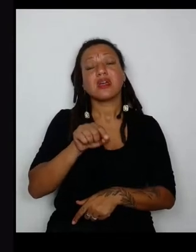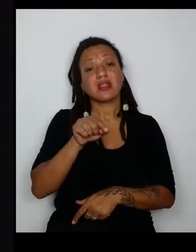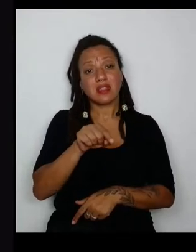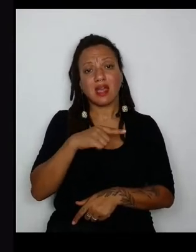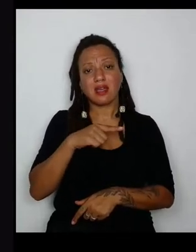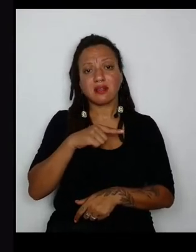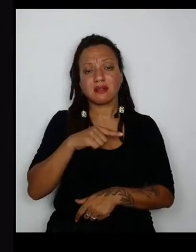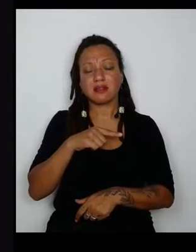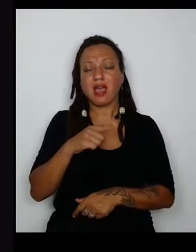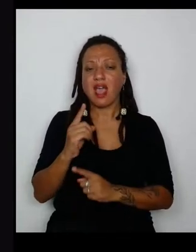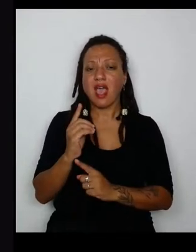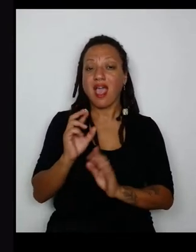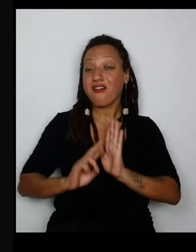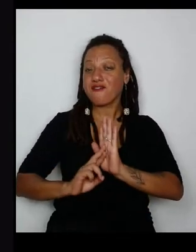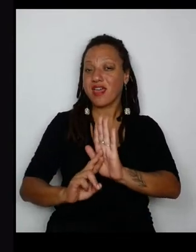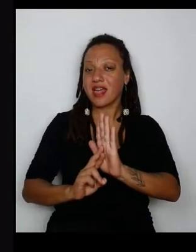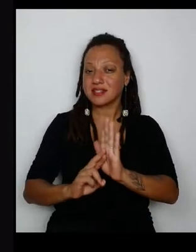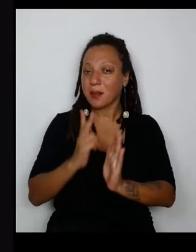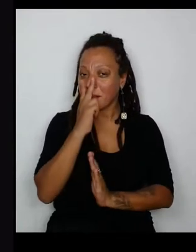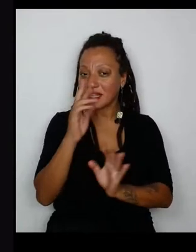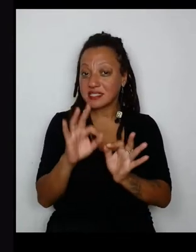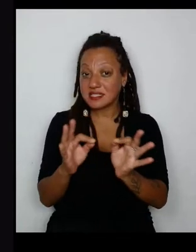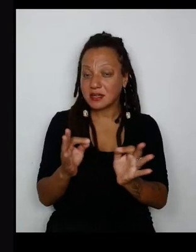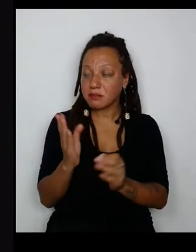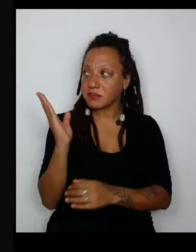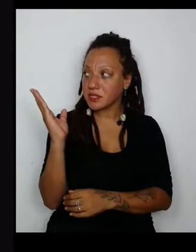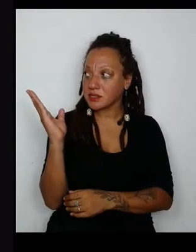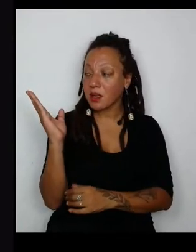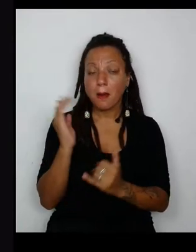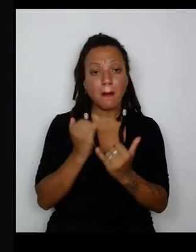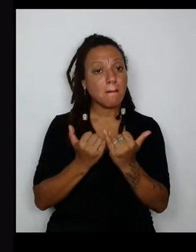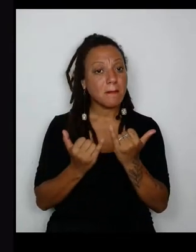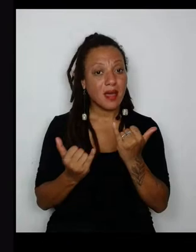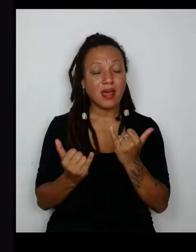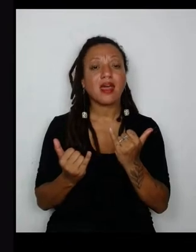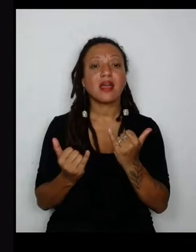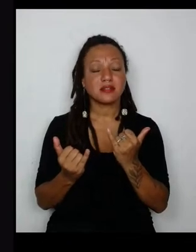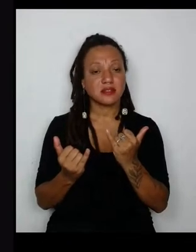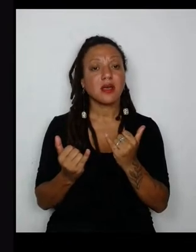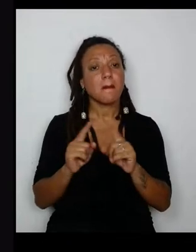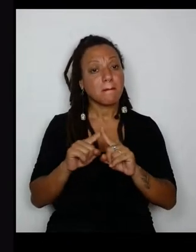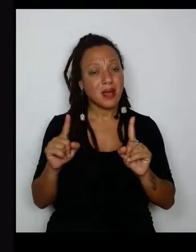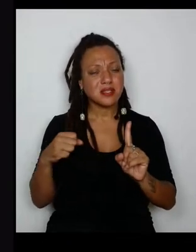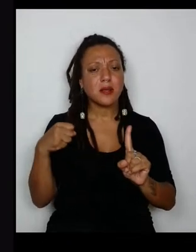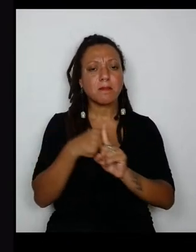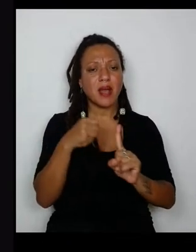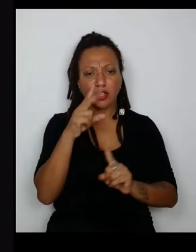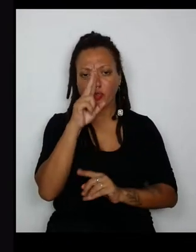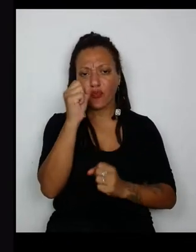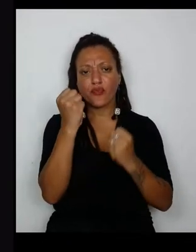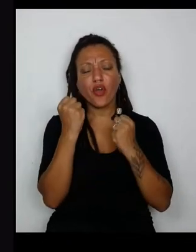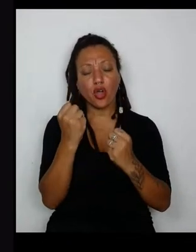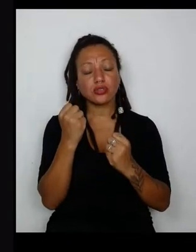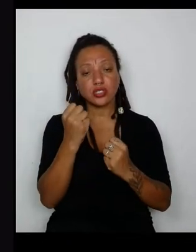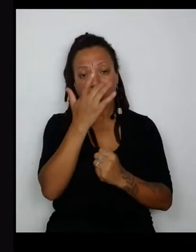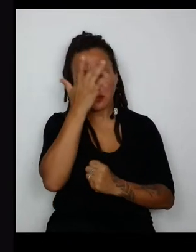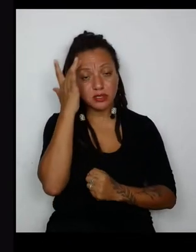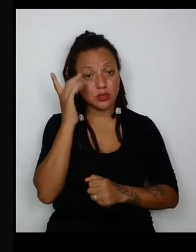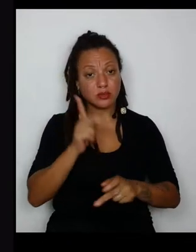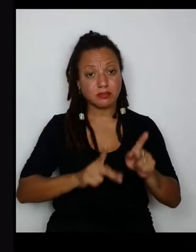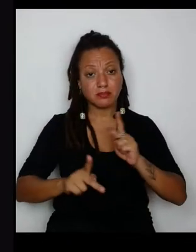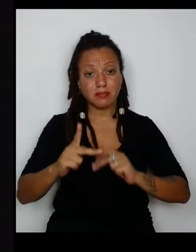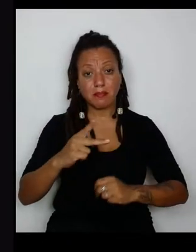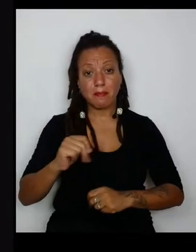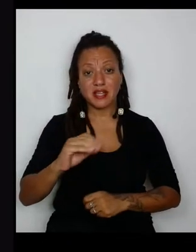would actually resonate for pacific audiences we can see that this encounter takes place on a tin of